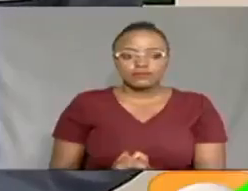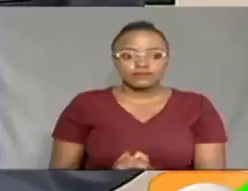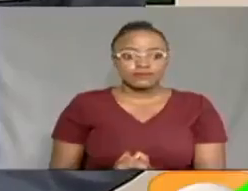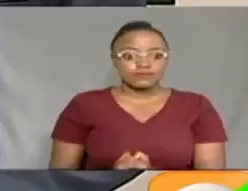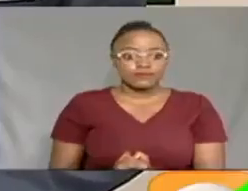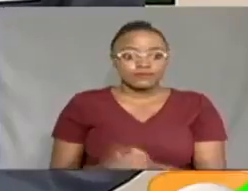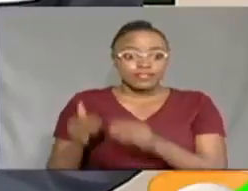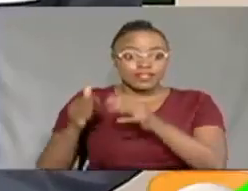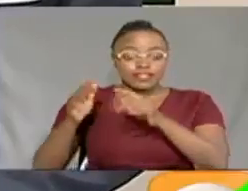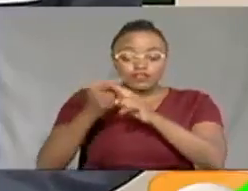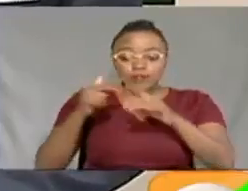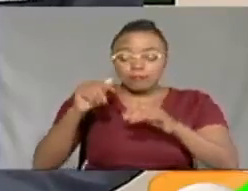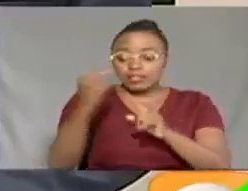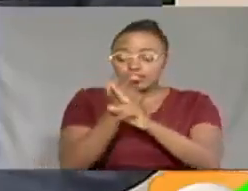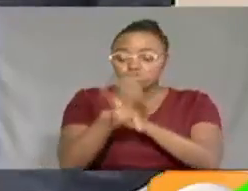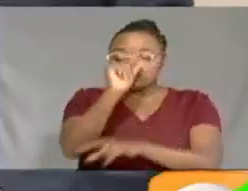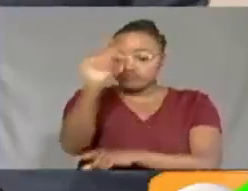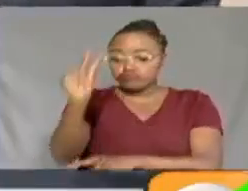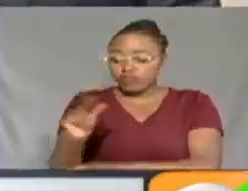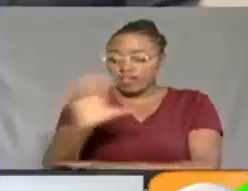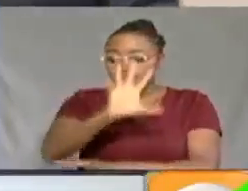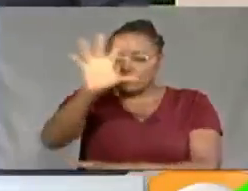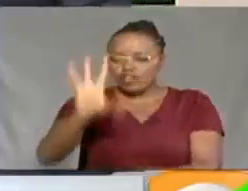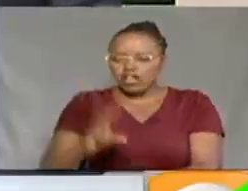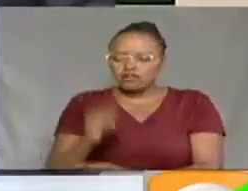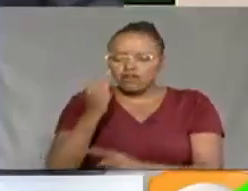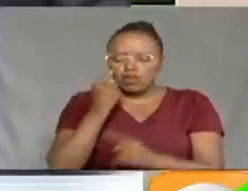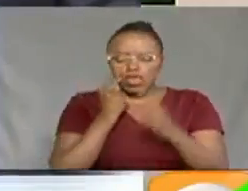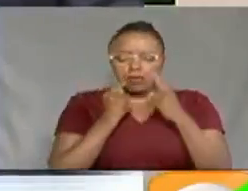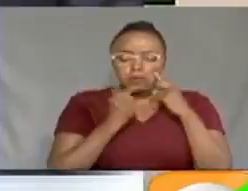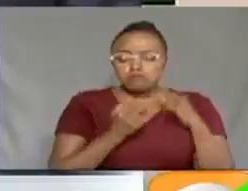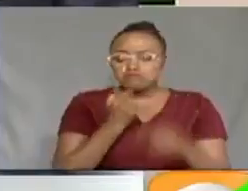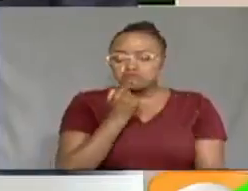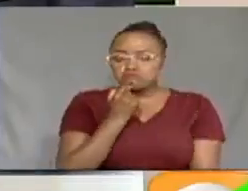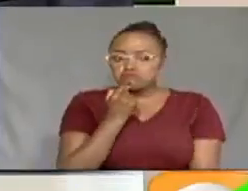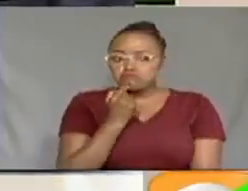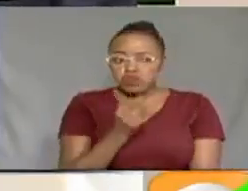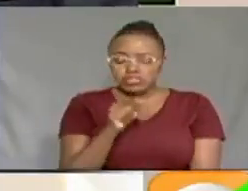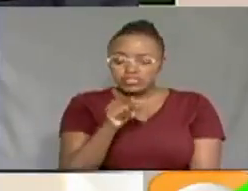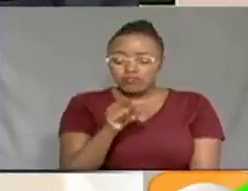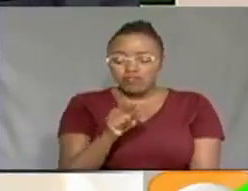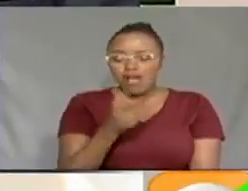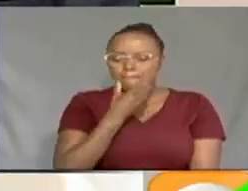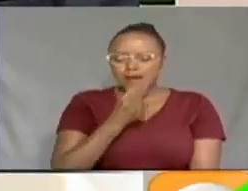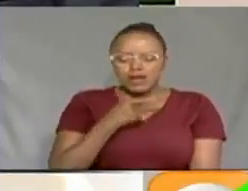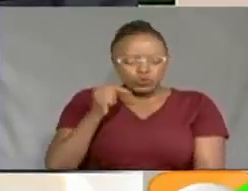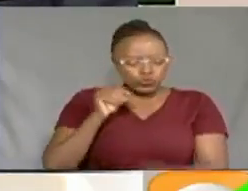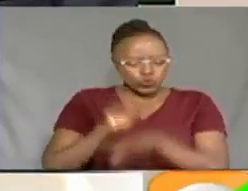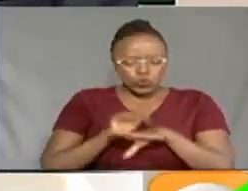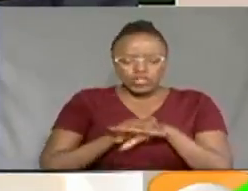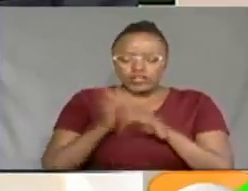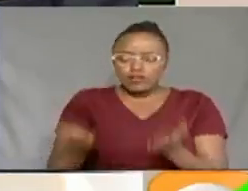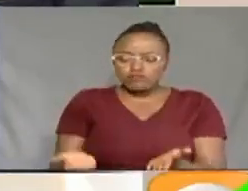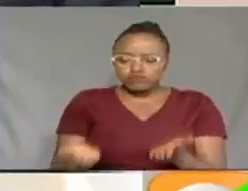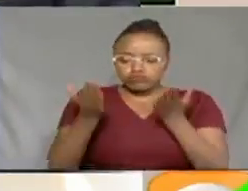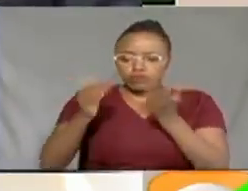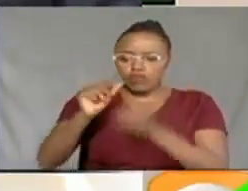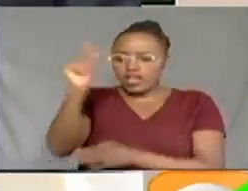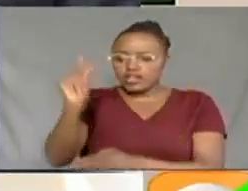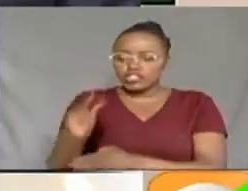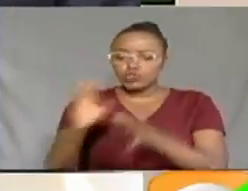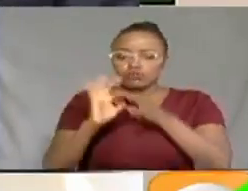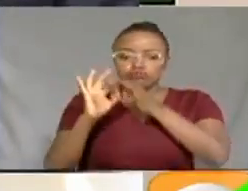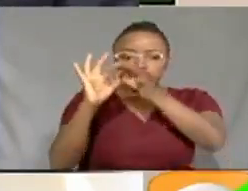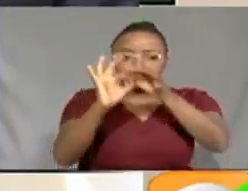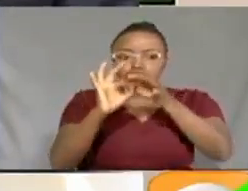And leaders from the region and the continent eulogized the late president as a statesman who promoted regional cohesion.